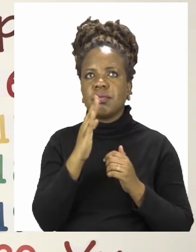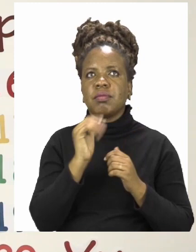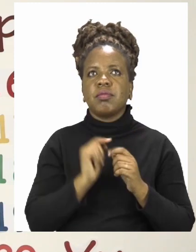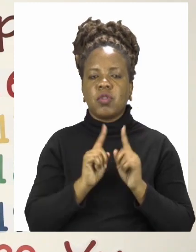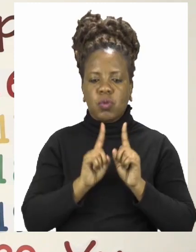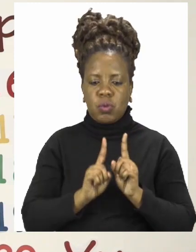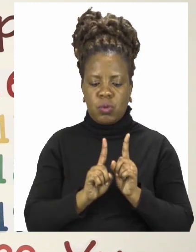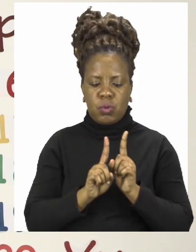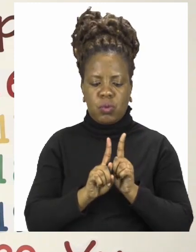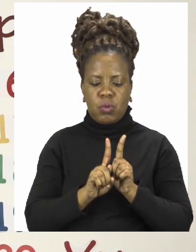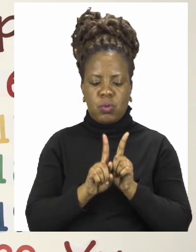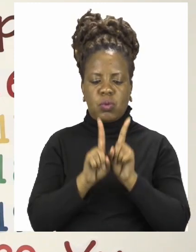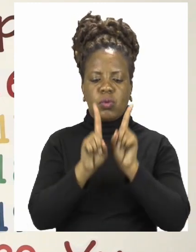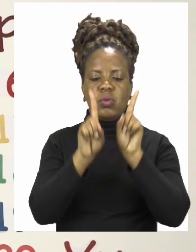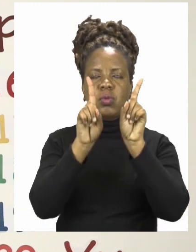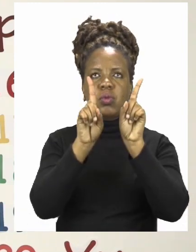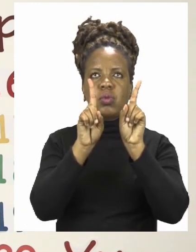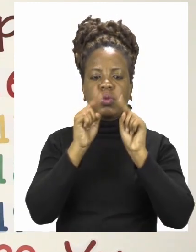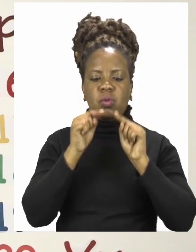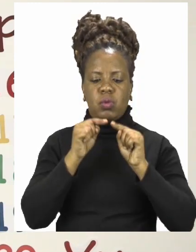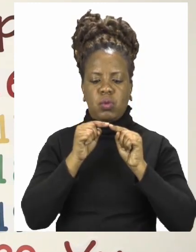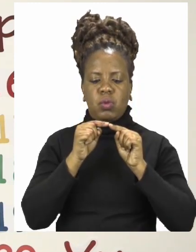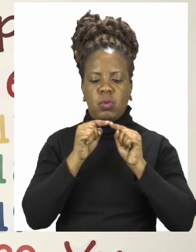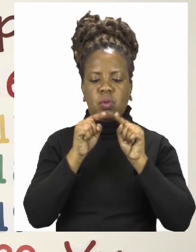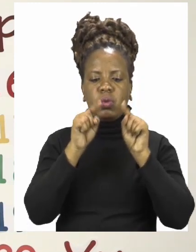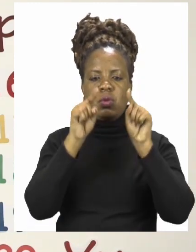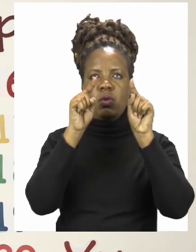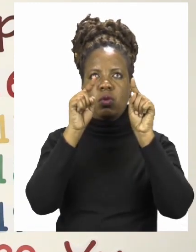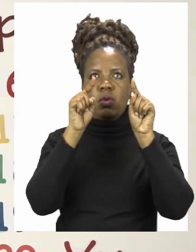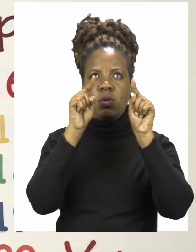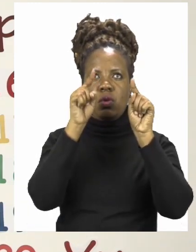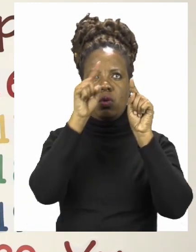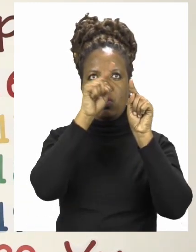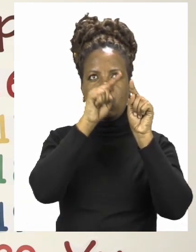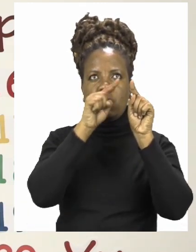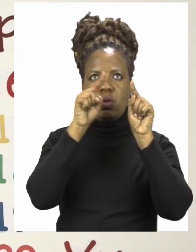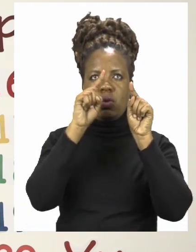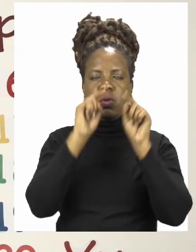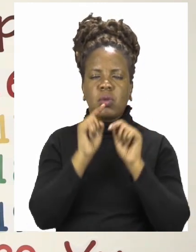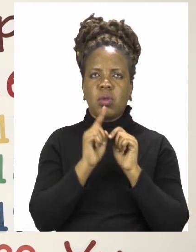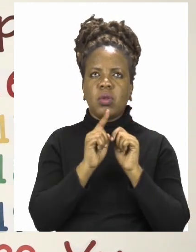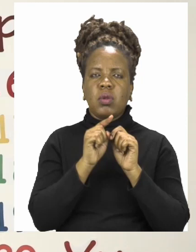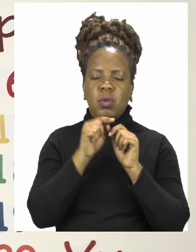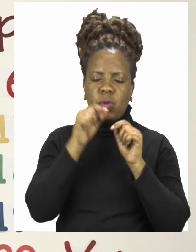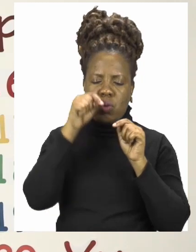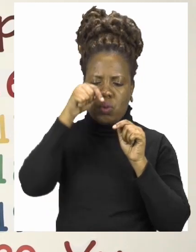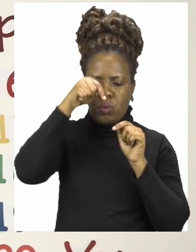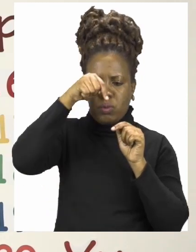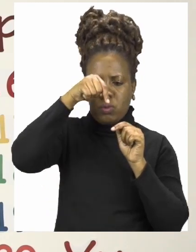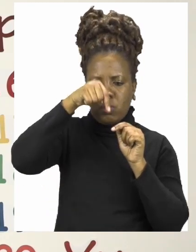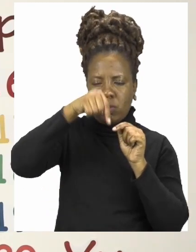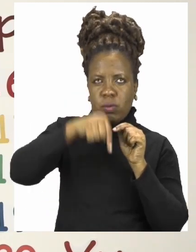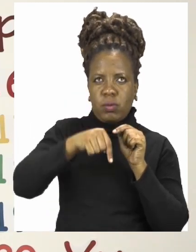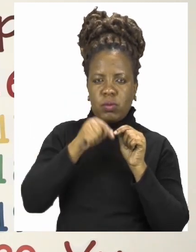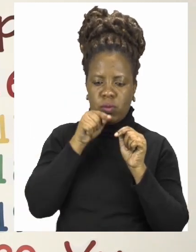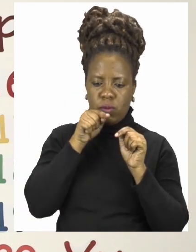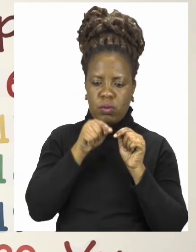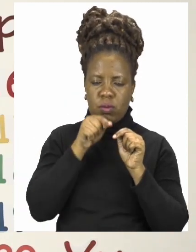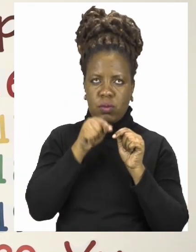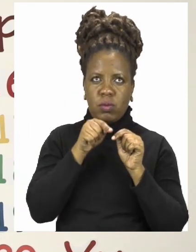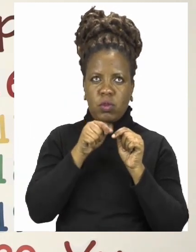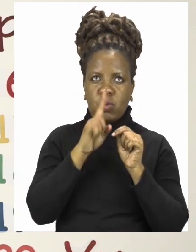cone. Now, a cone has one sharp edge or one pointed edge. It also has a